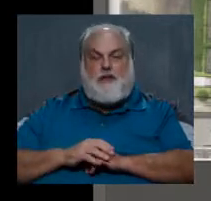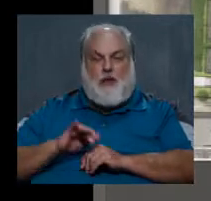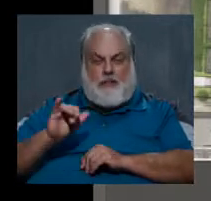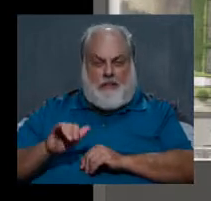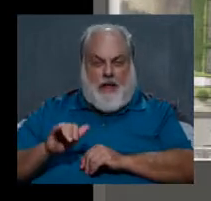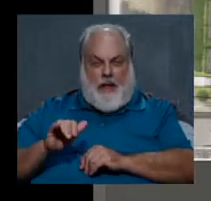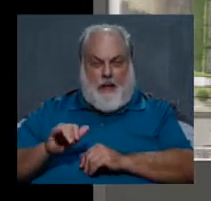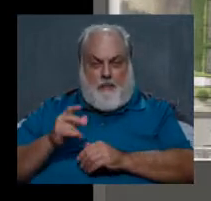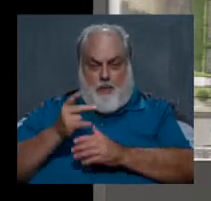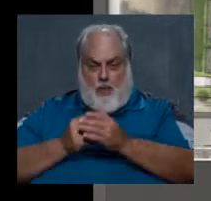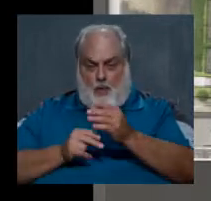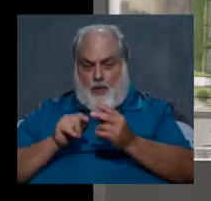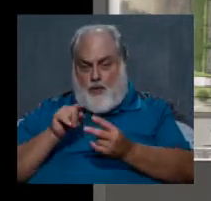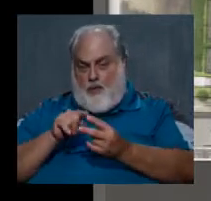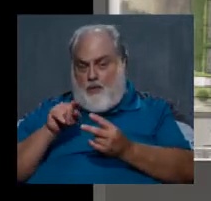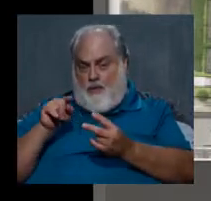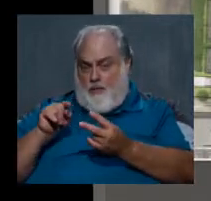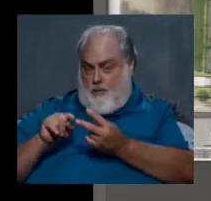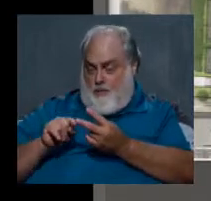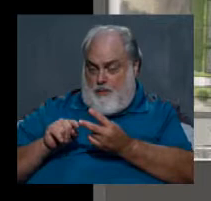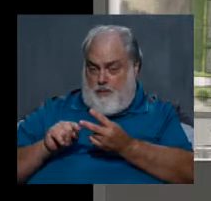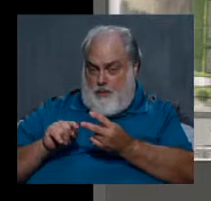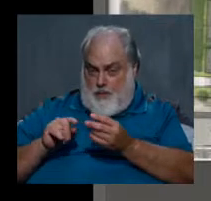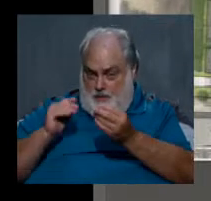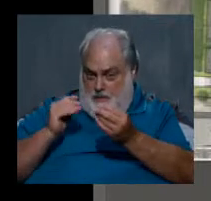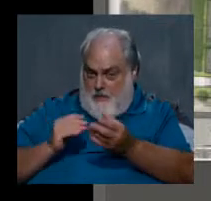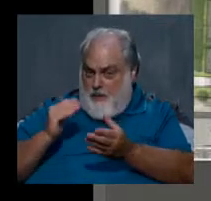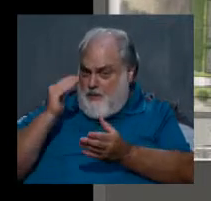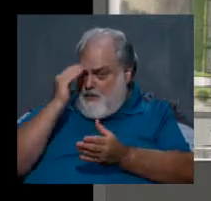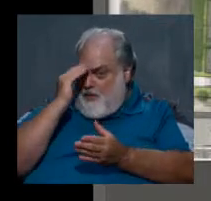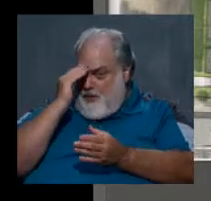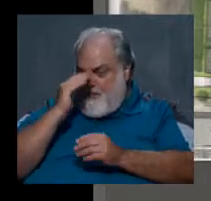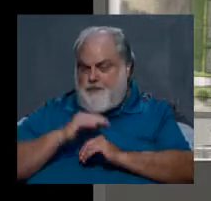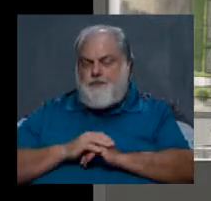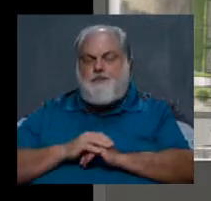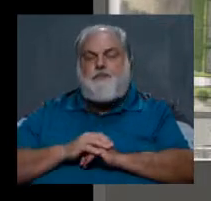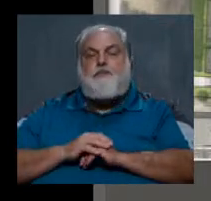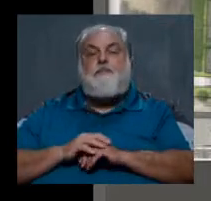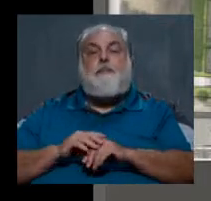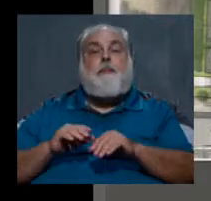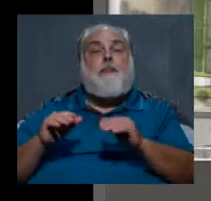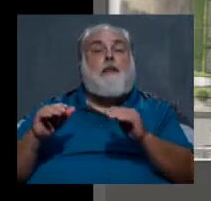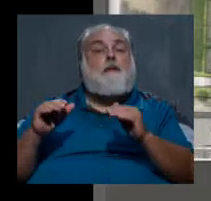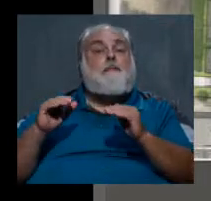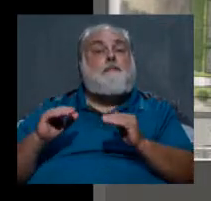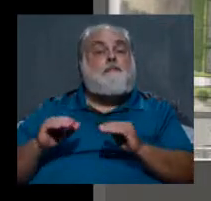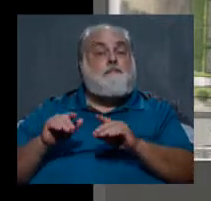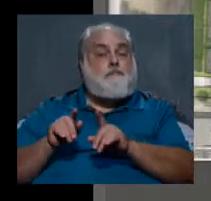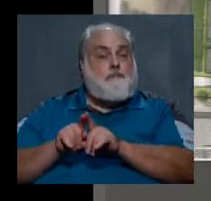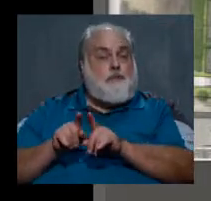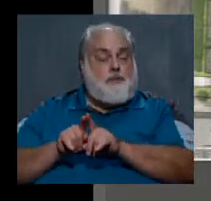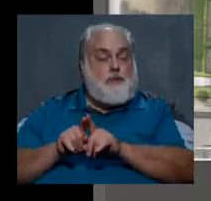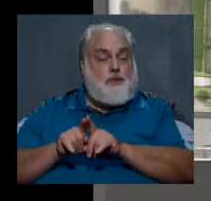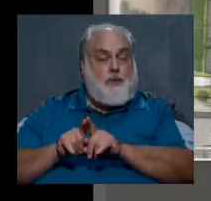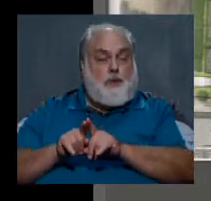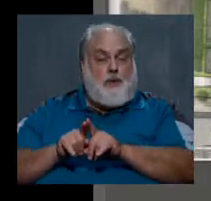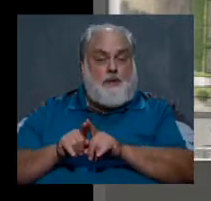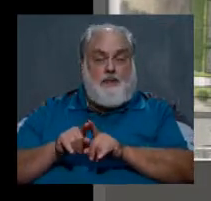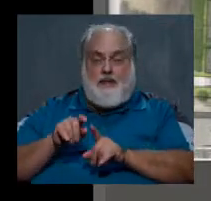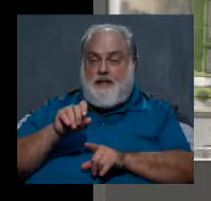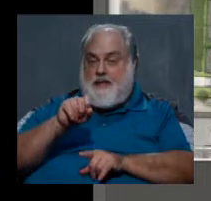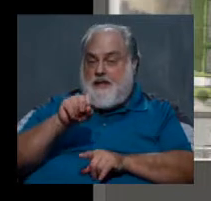that to your attention. One of the things I also wanted to touch on were the sight